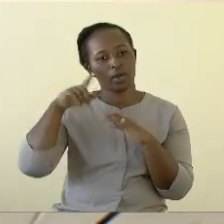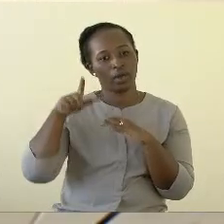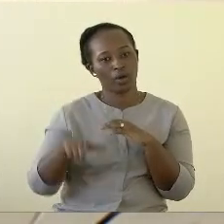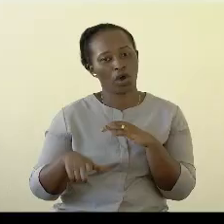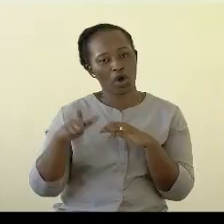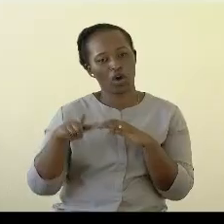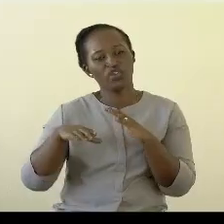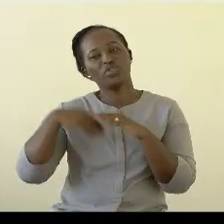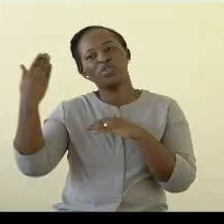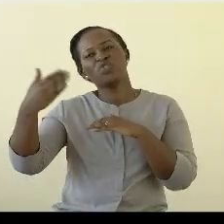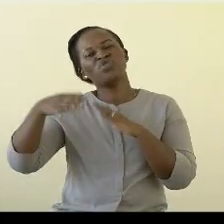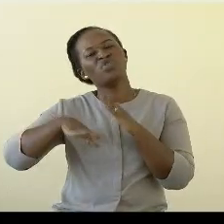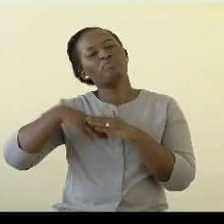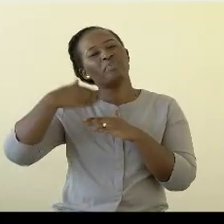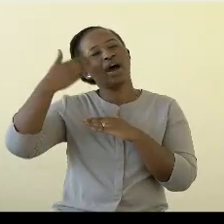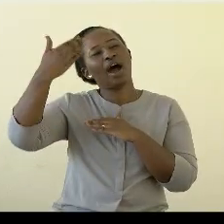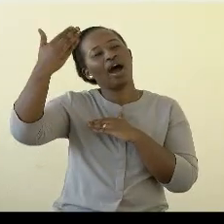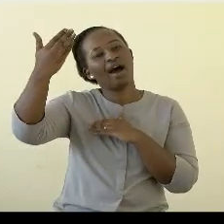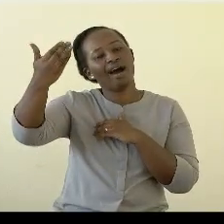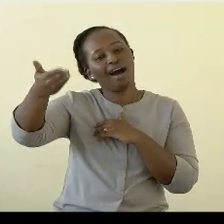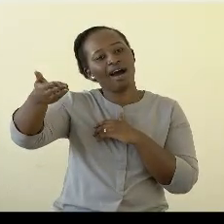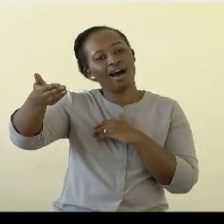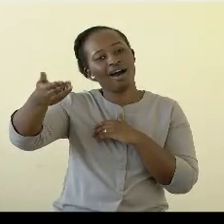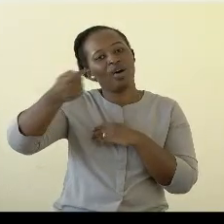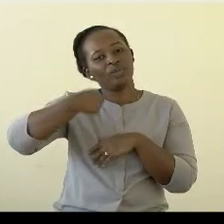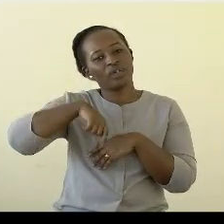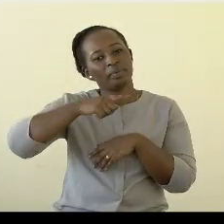Long after, we evolve.